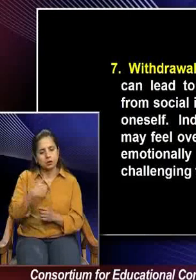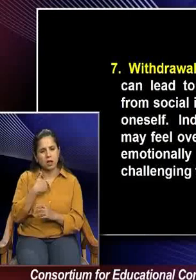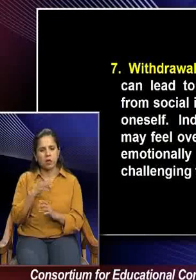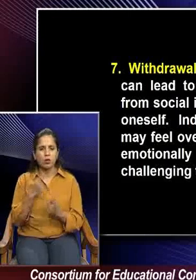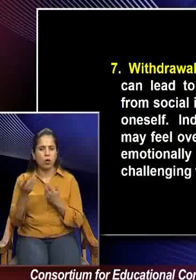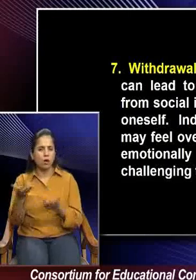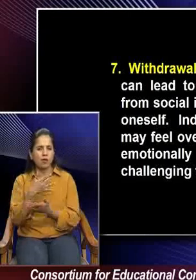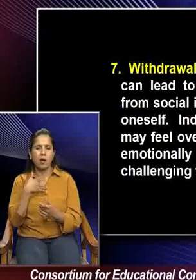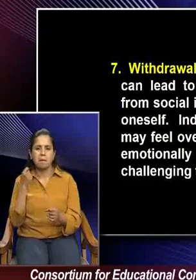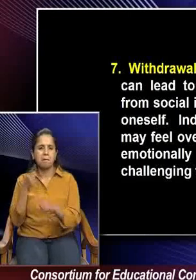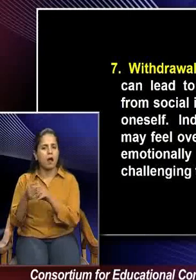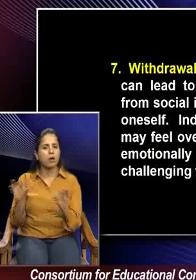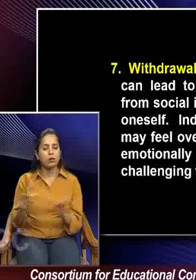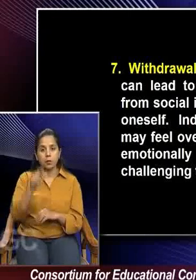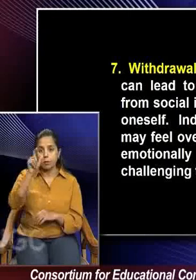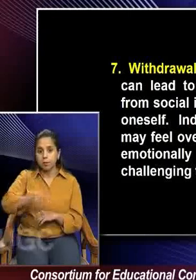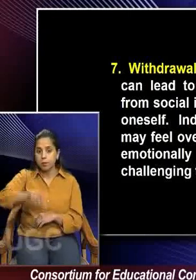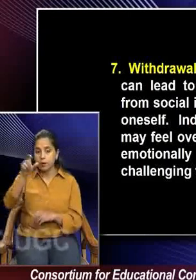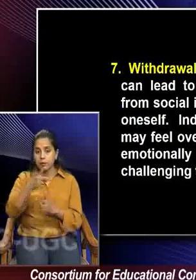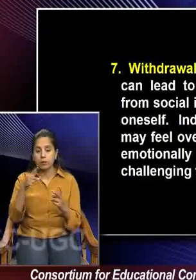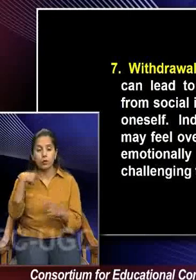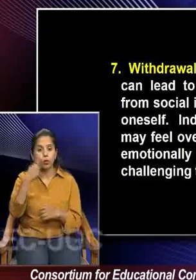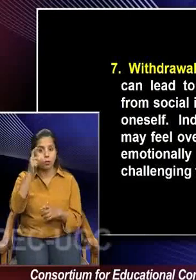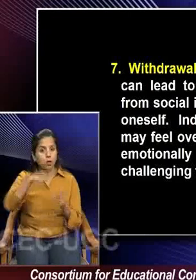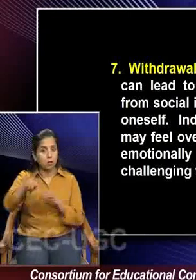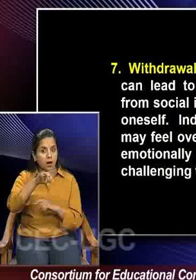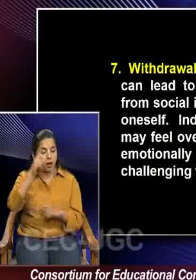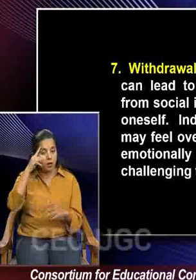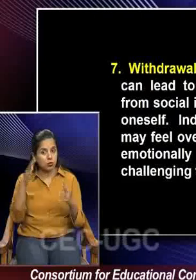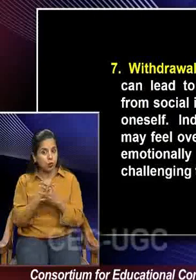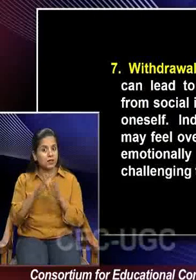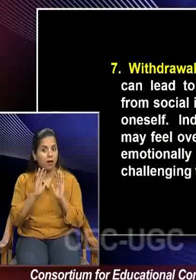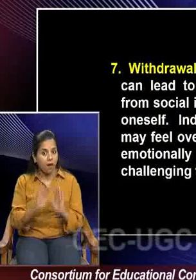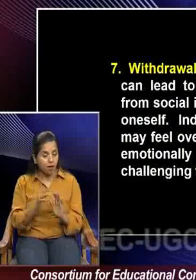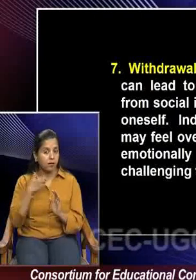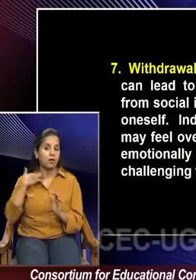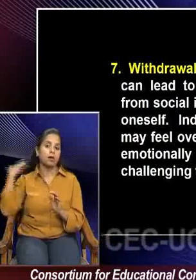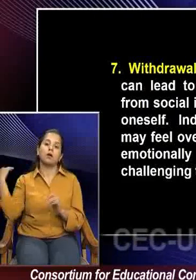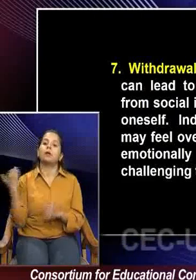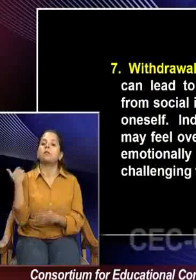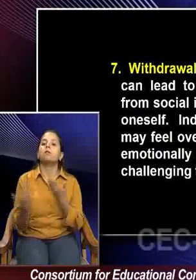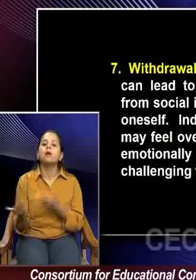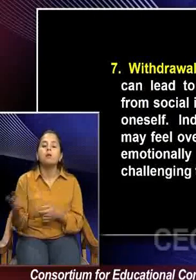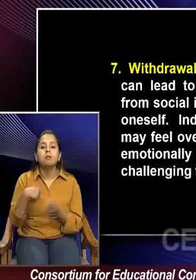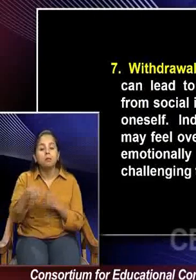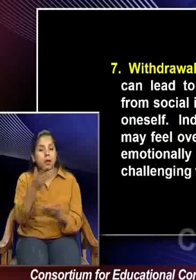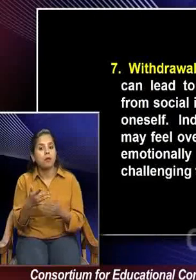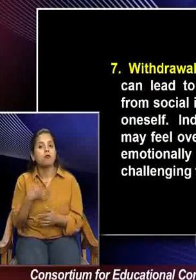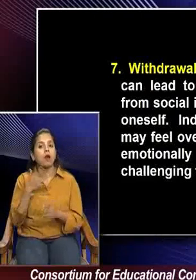self. Individuals who are under stress may feel